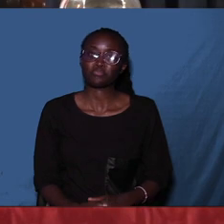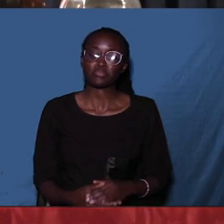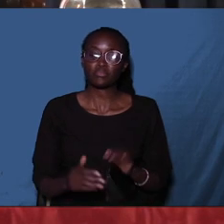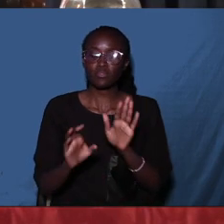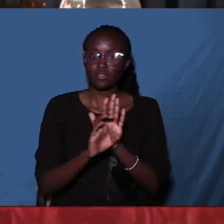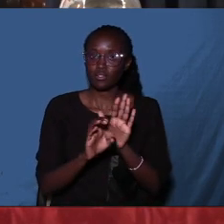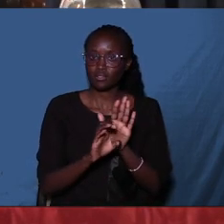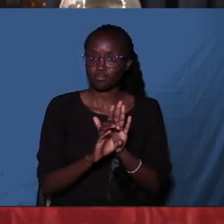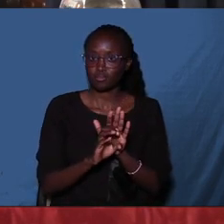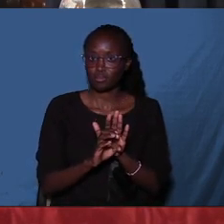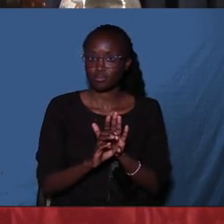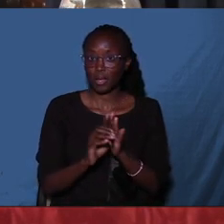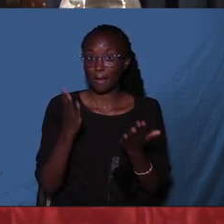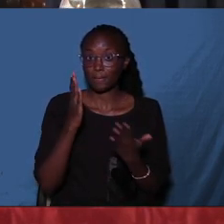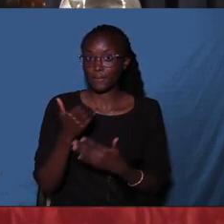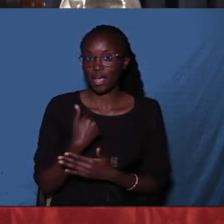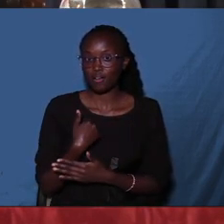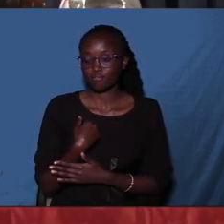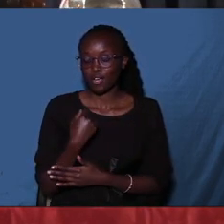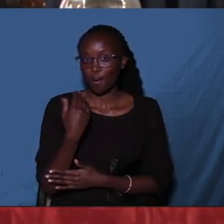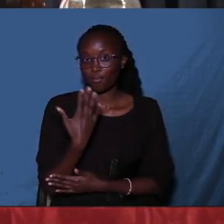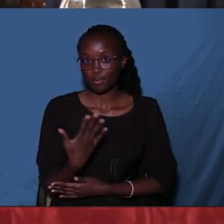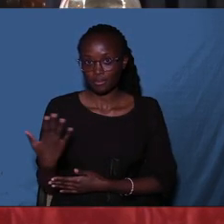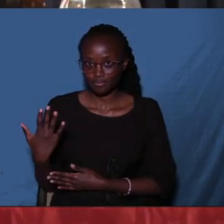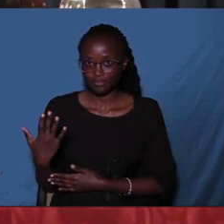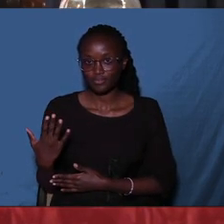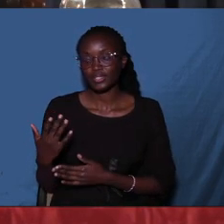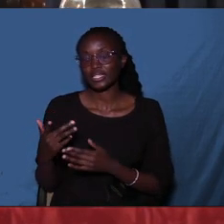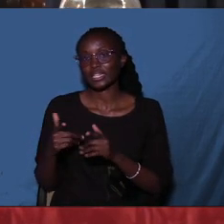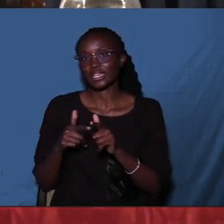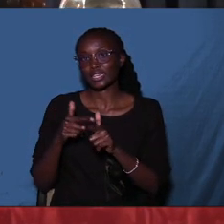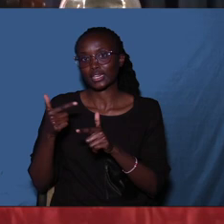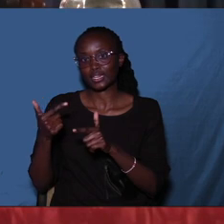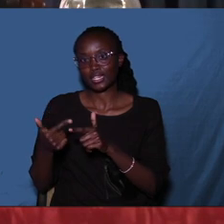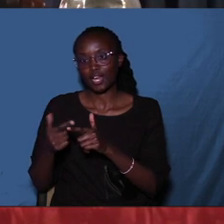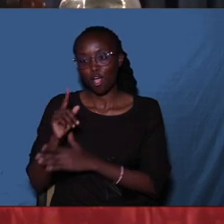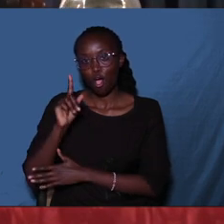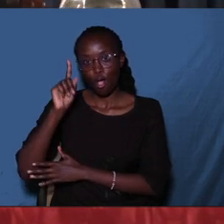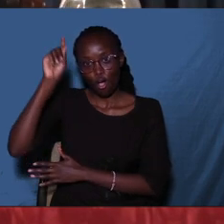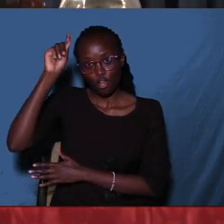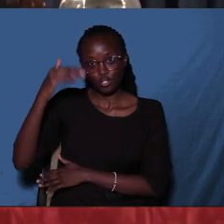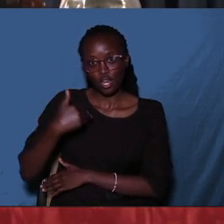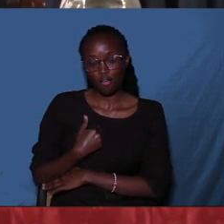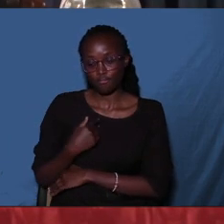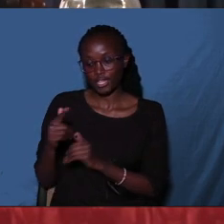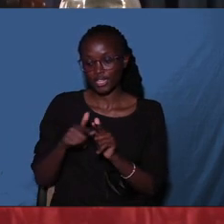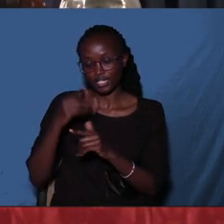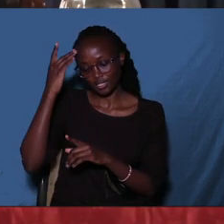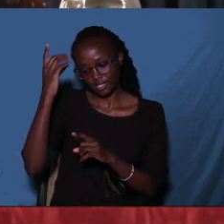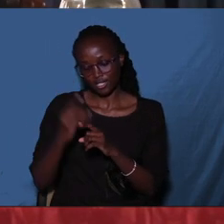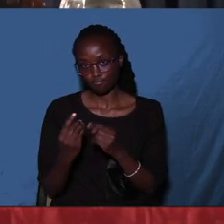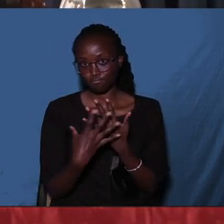there. Photocopy will be on this other side. Actually, duplicity, you can say it's a photocopy. It's not the original. You are in